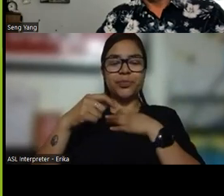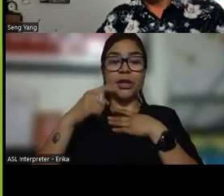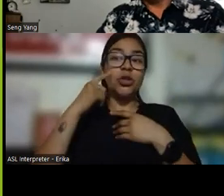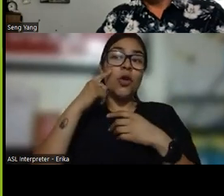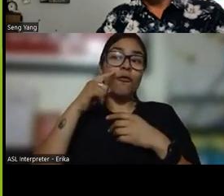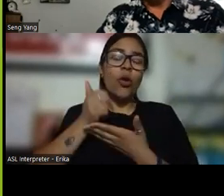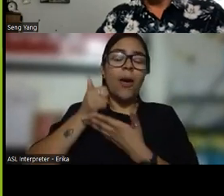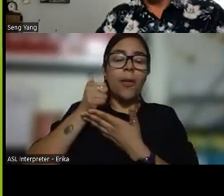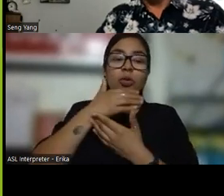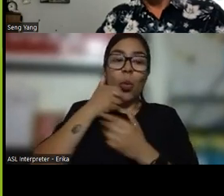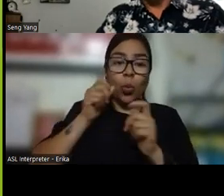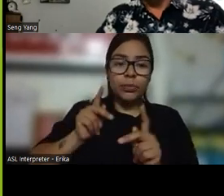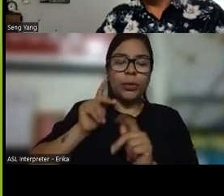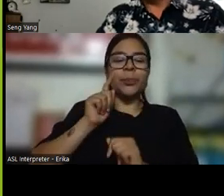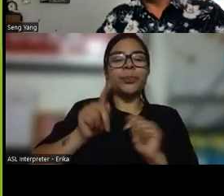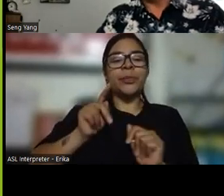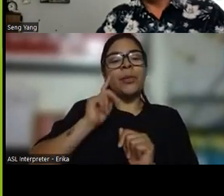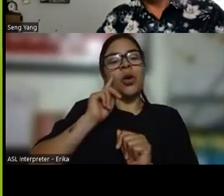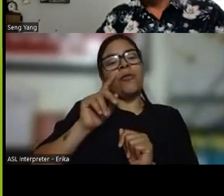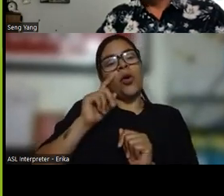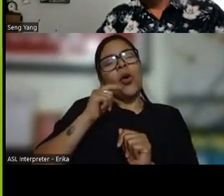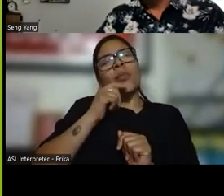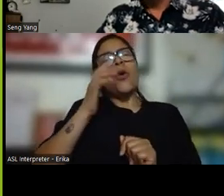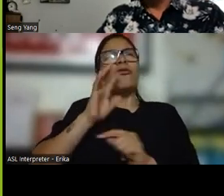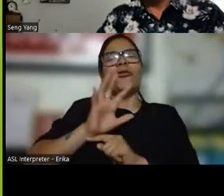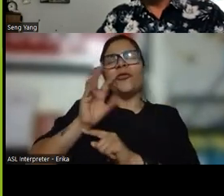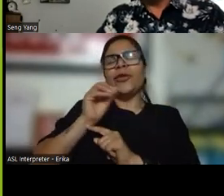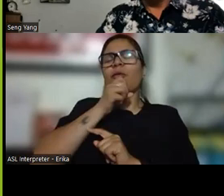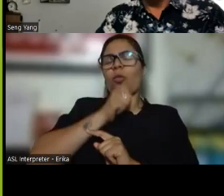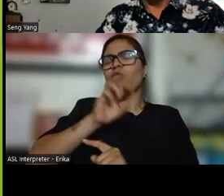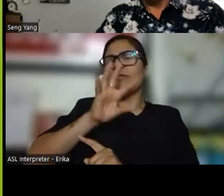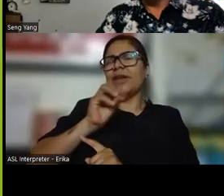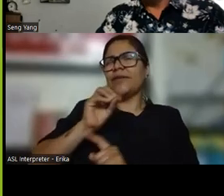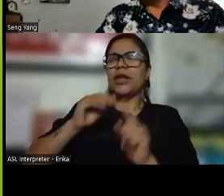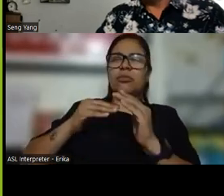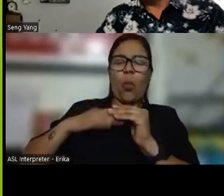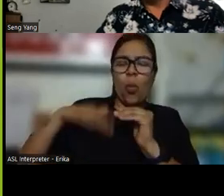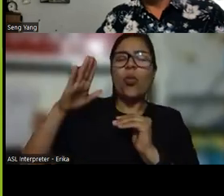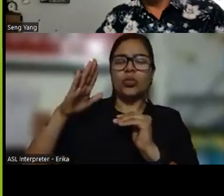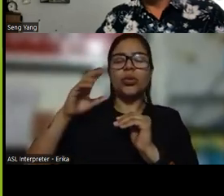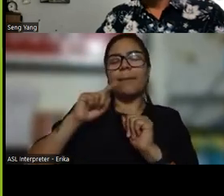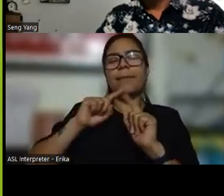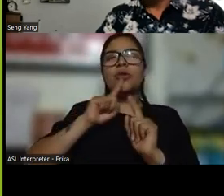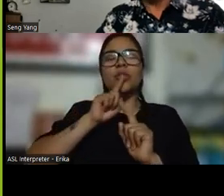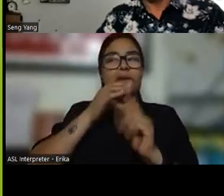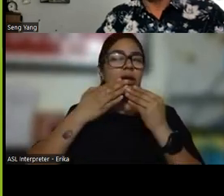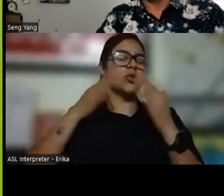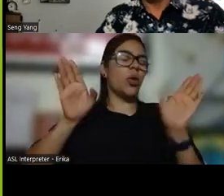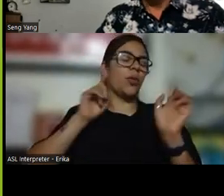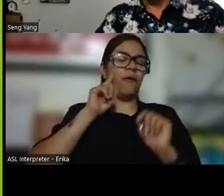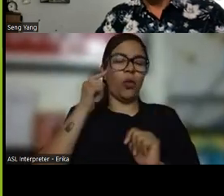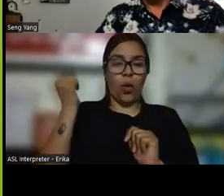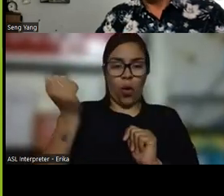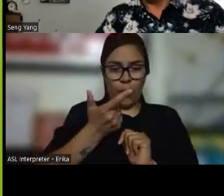or the Southeast Asian elder who is 50 or older. However, it's open to the public, and participants who can